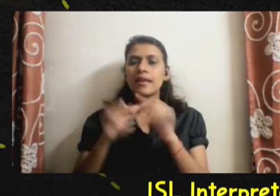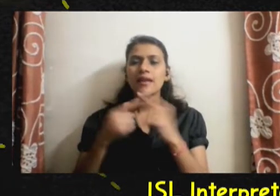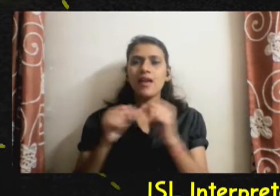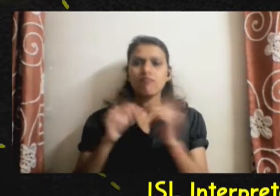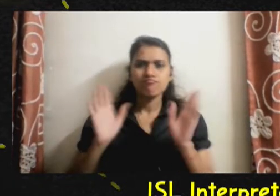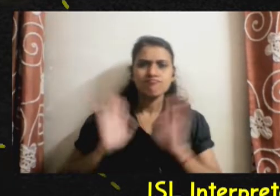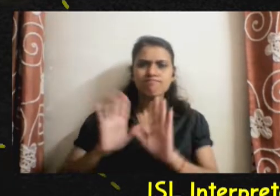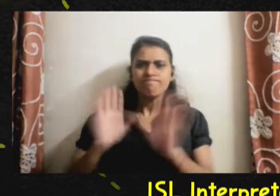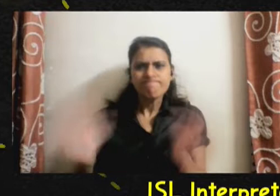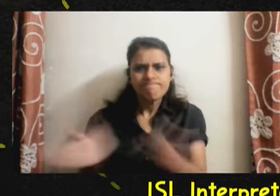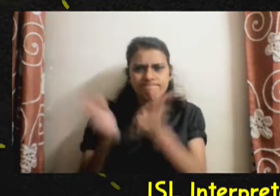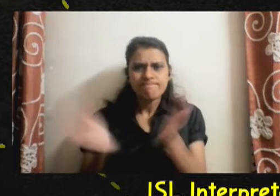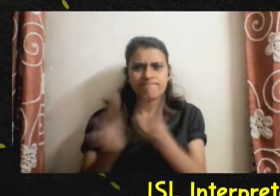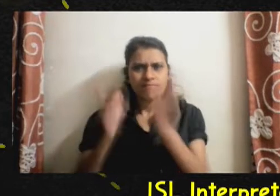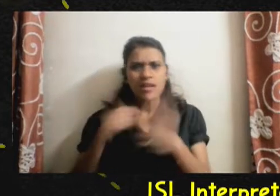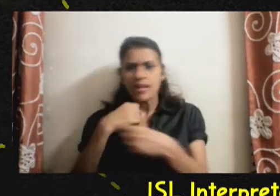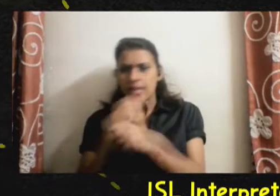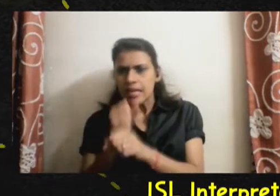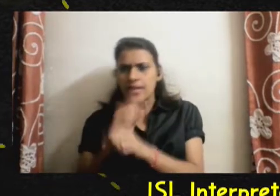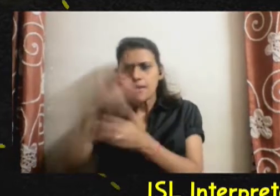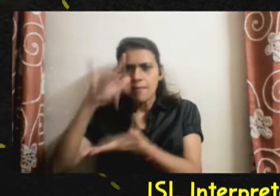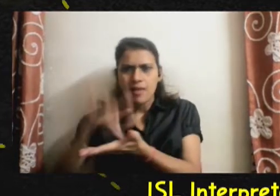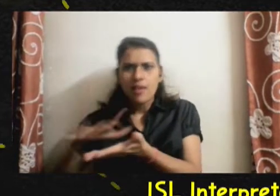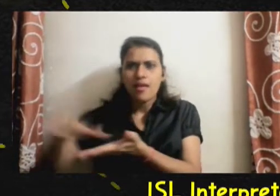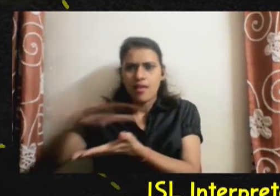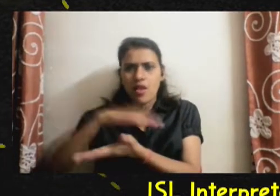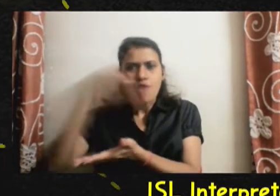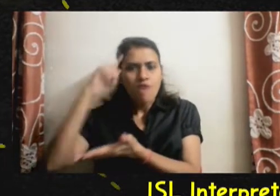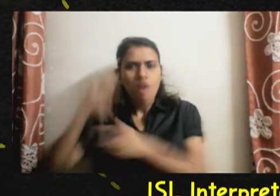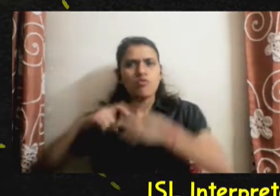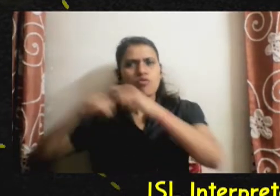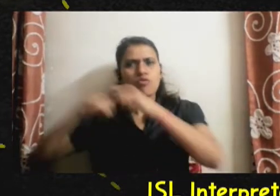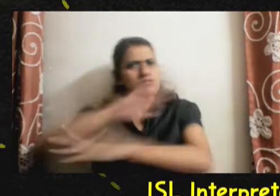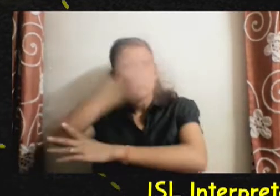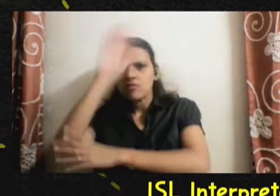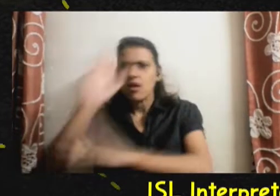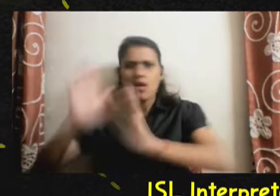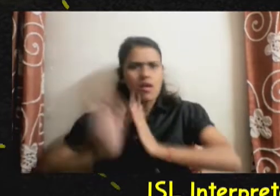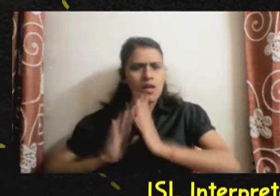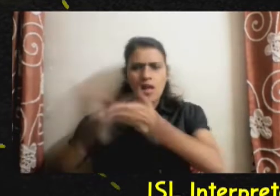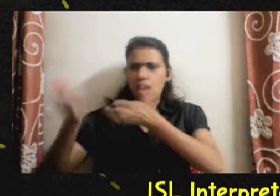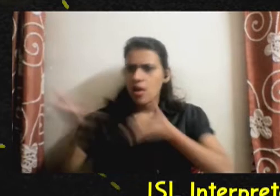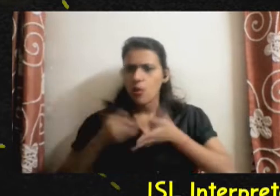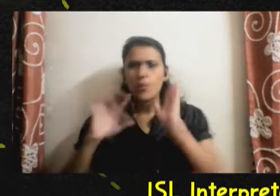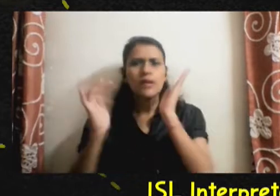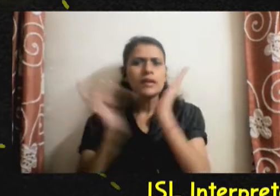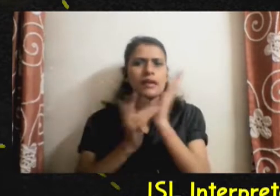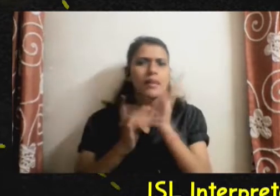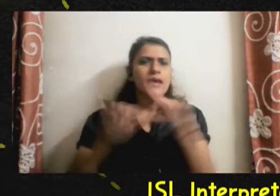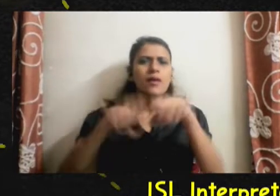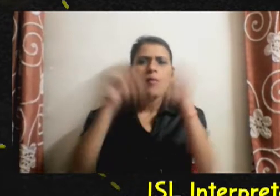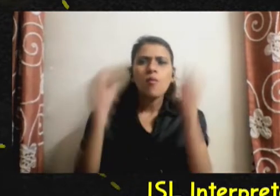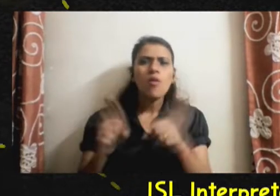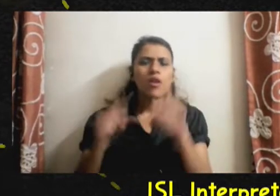even when they're supposedly creating a platform which is about them asking the question, the model, the tech model that we use is often the other way